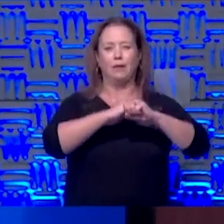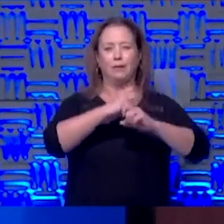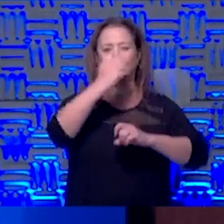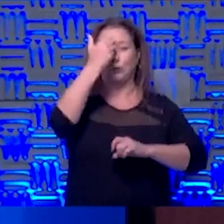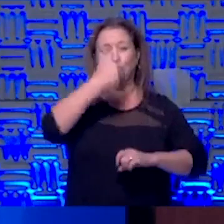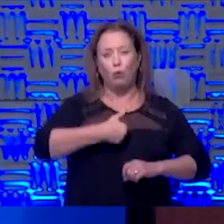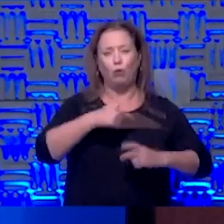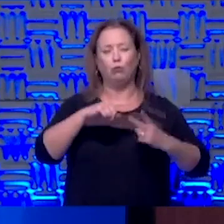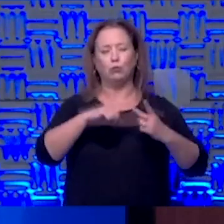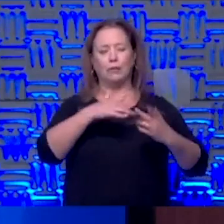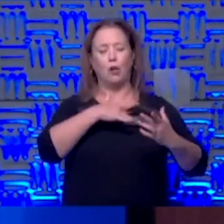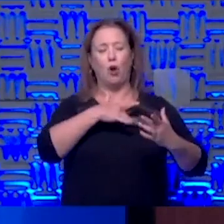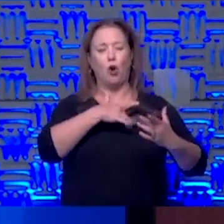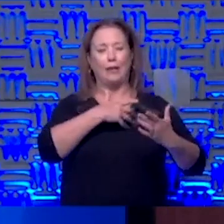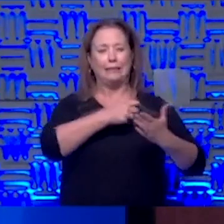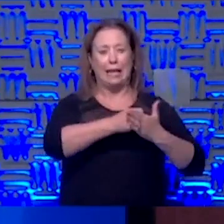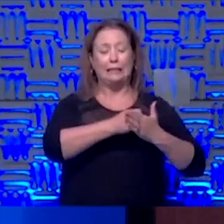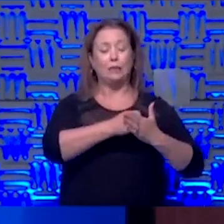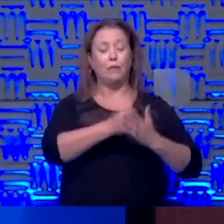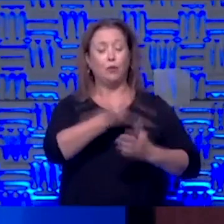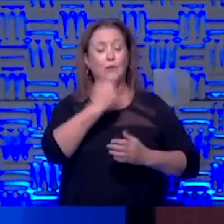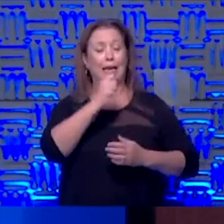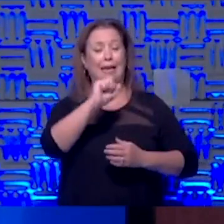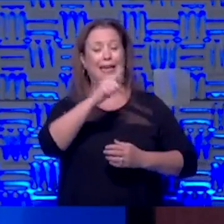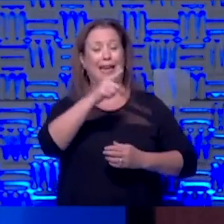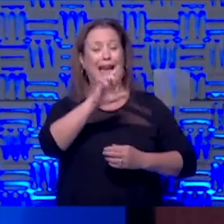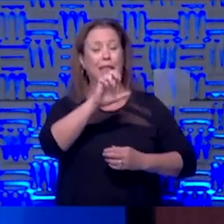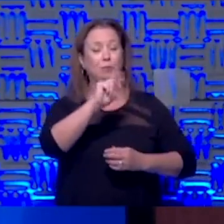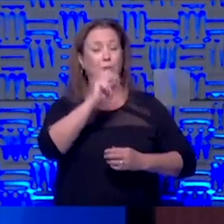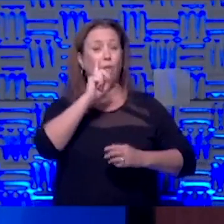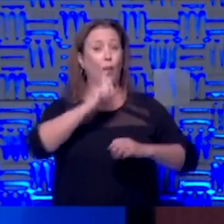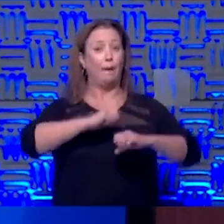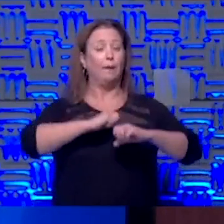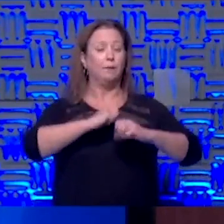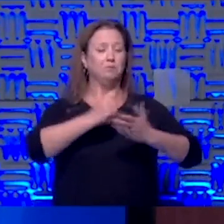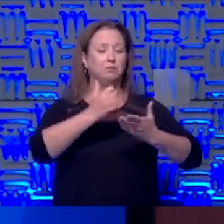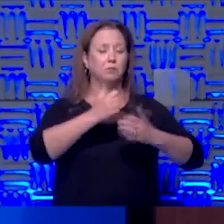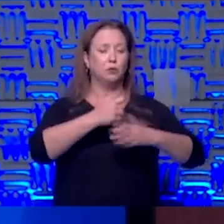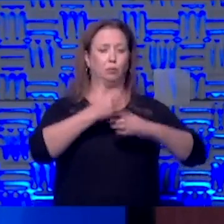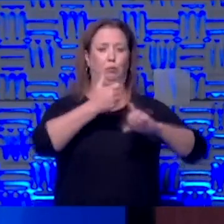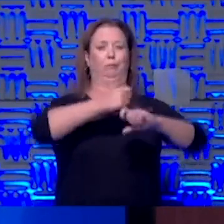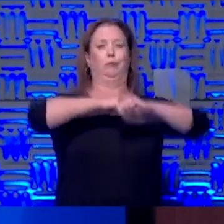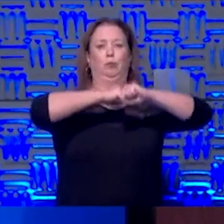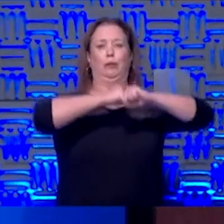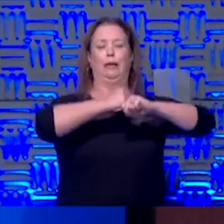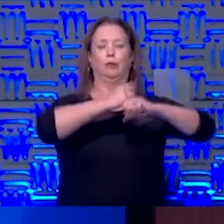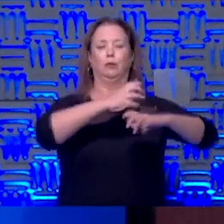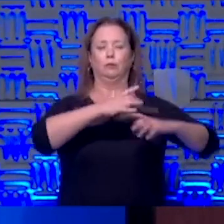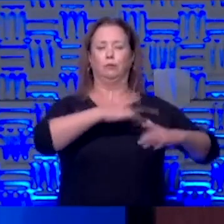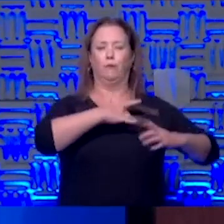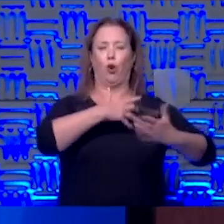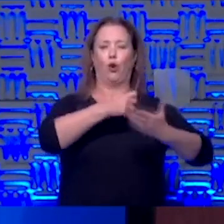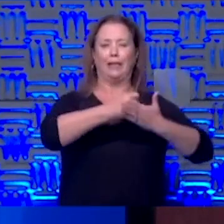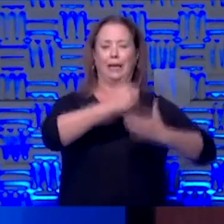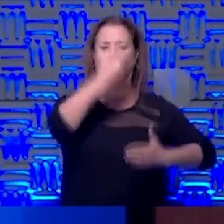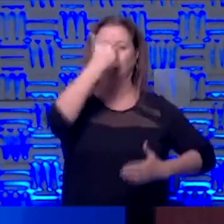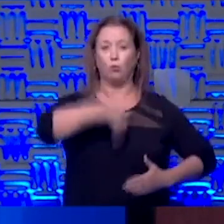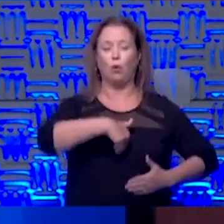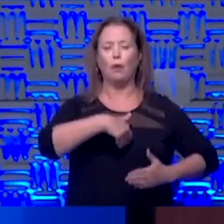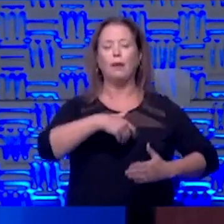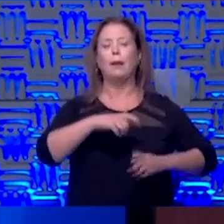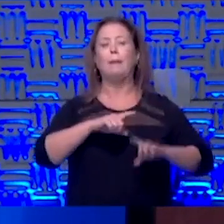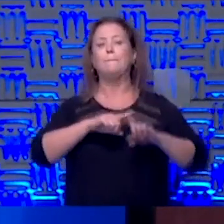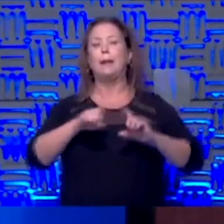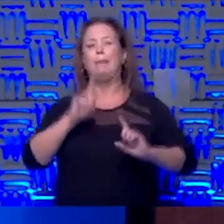But so if you're taking it as what we would call primary prevention, that might be different. But the real question is, what's the risk factor that's causing you to